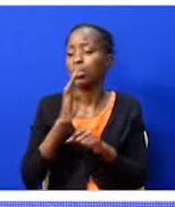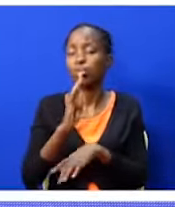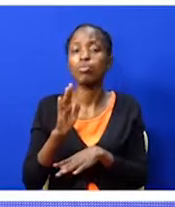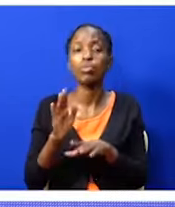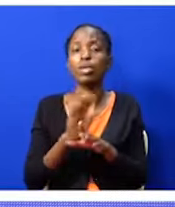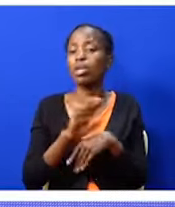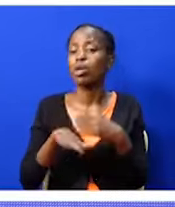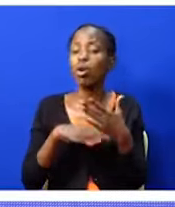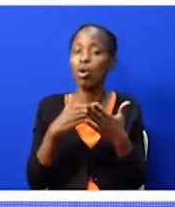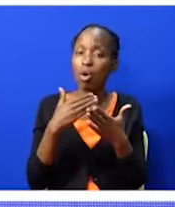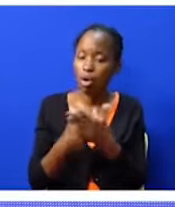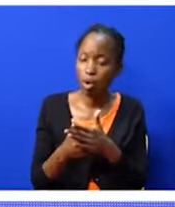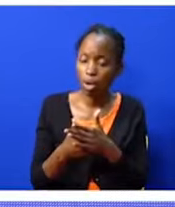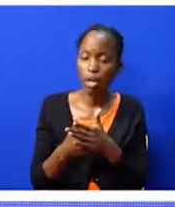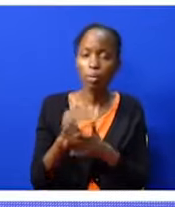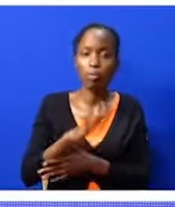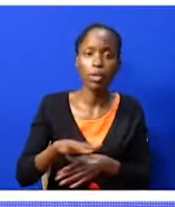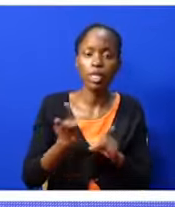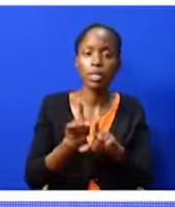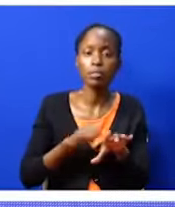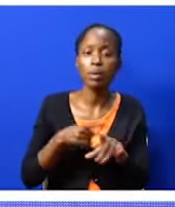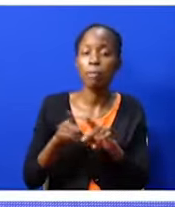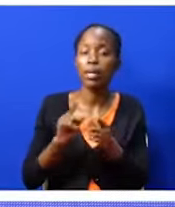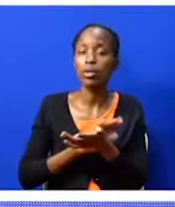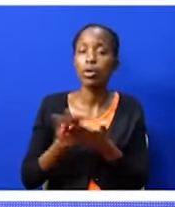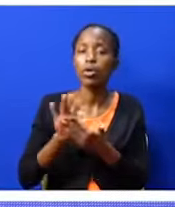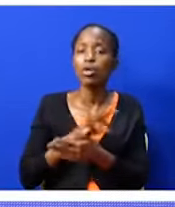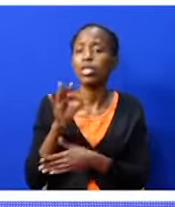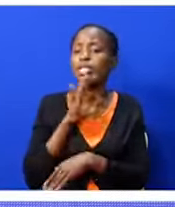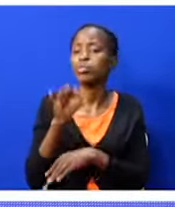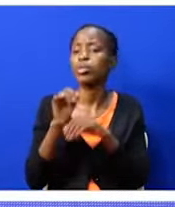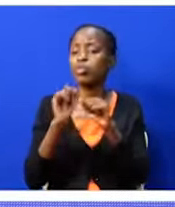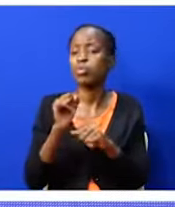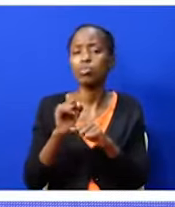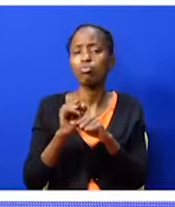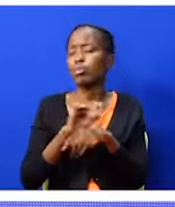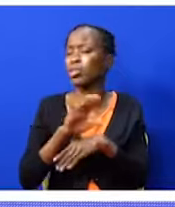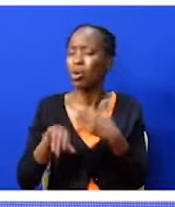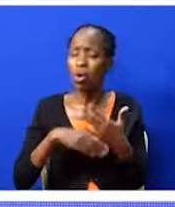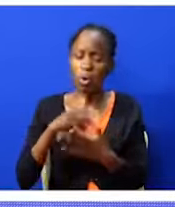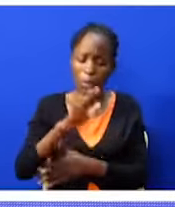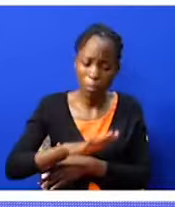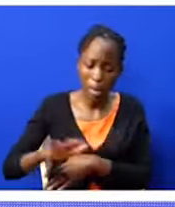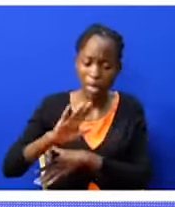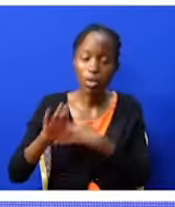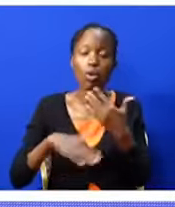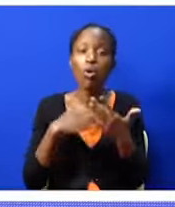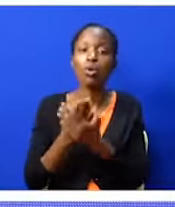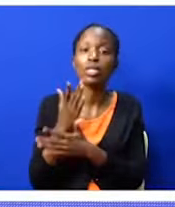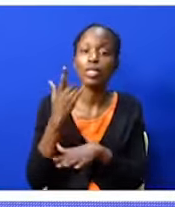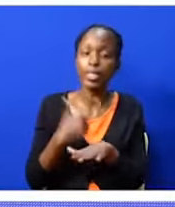everywhere at every time. But the Holy Spirit was going to be ever present, was going